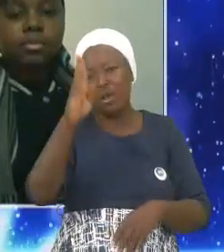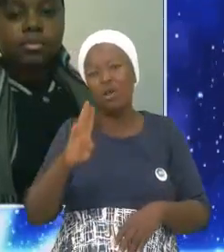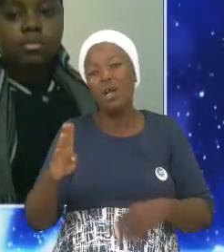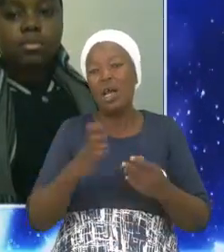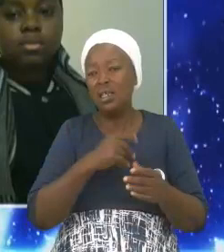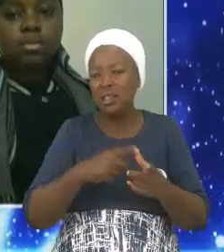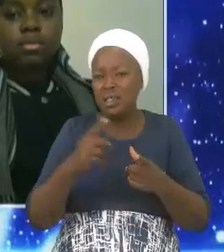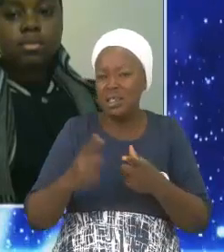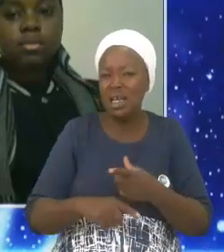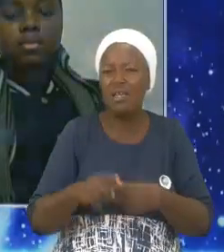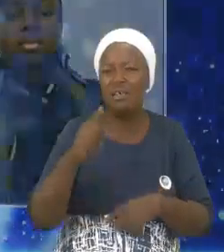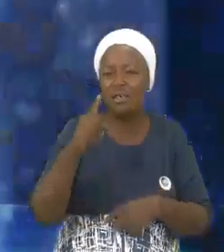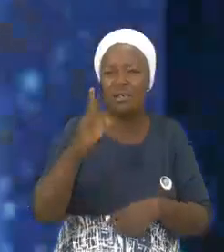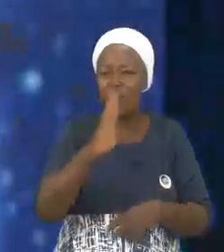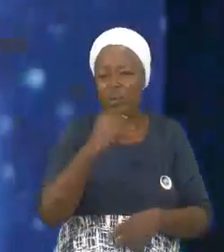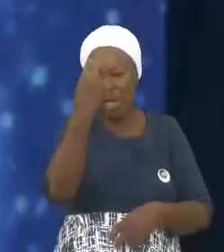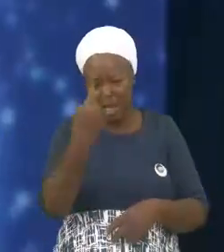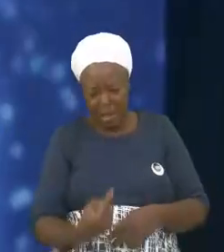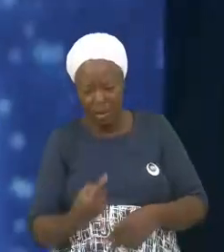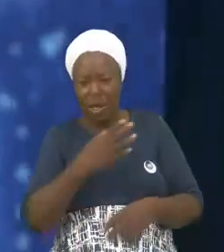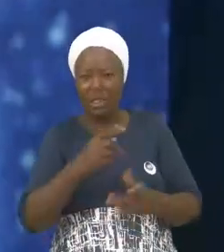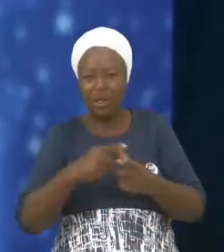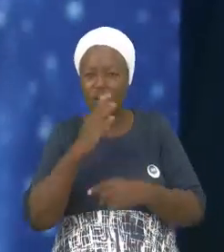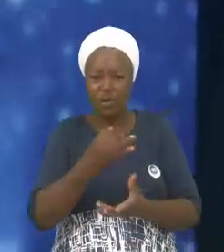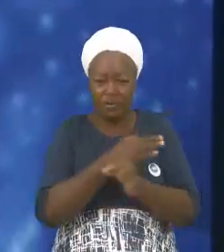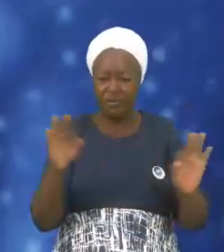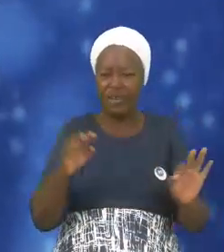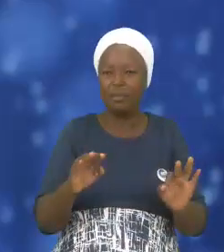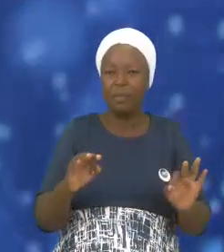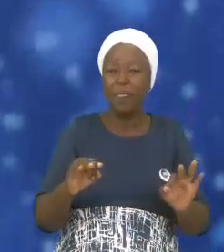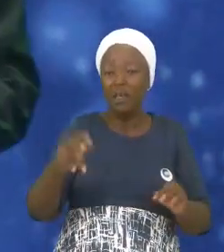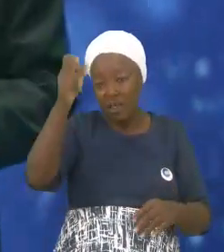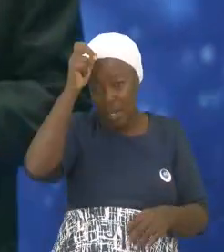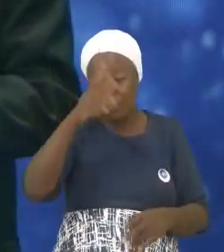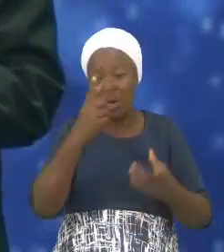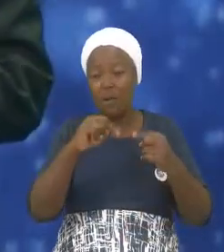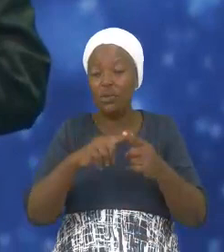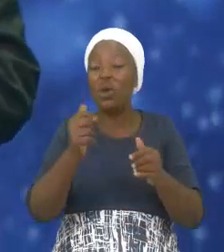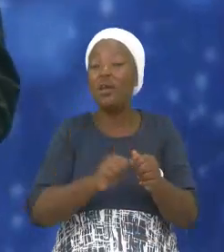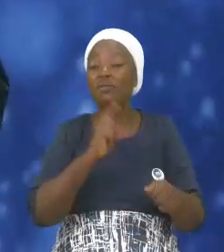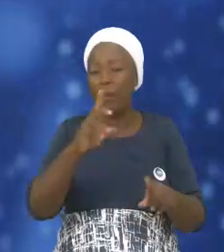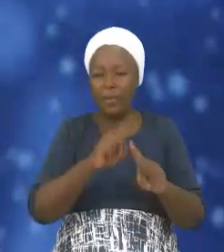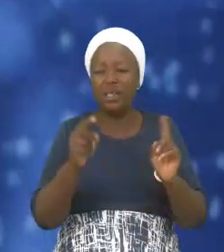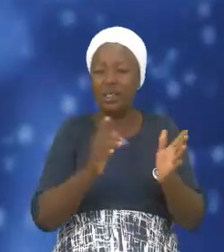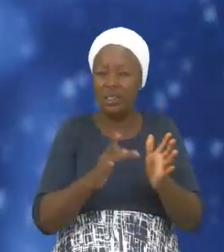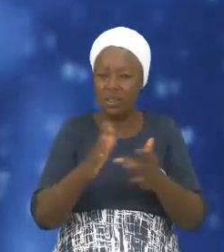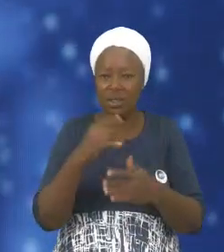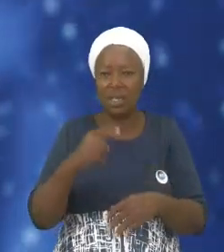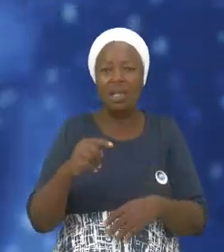you'll be independent and you'll be free. He cometh to everyone. But Jesus said, he